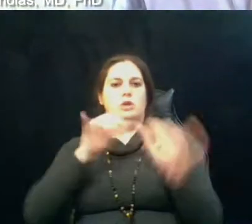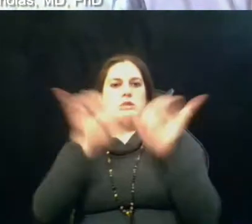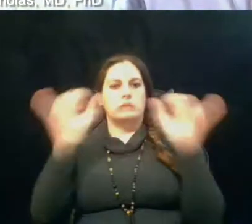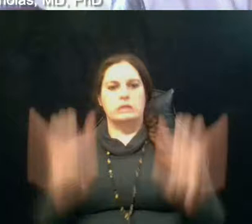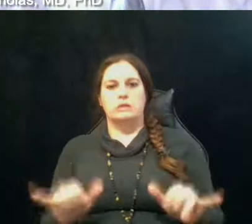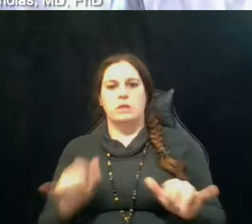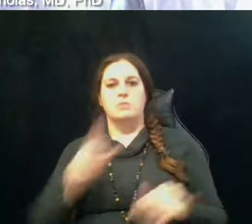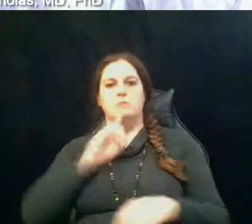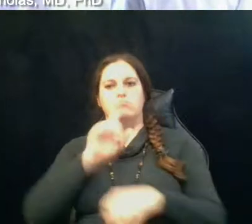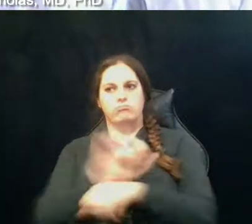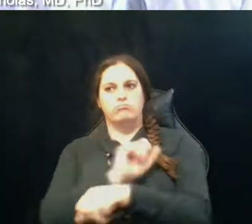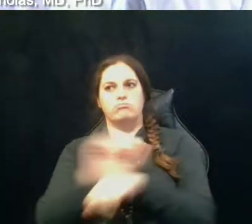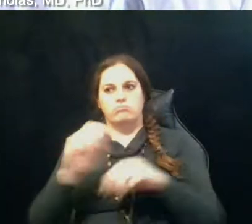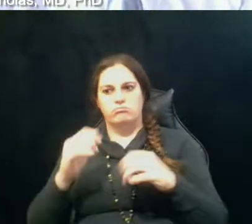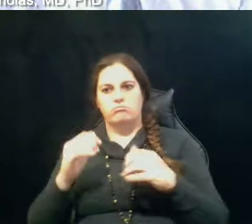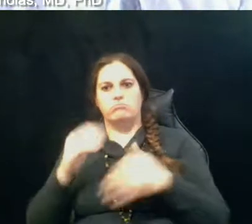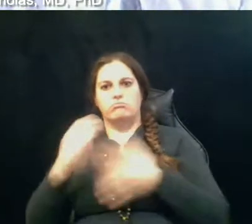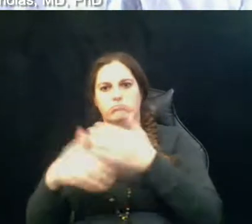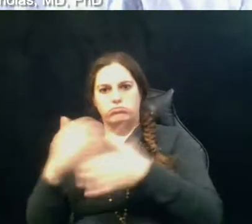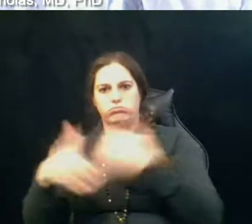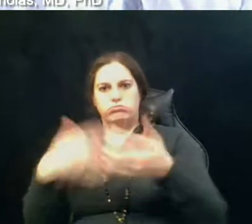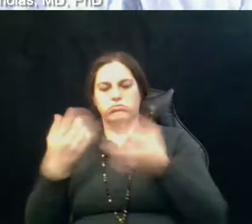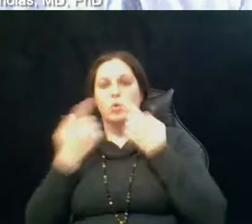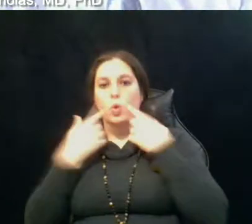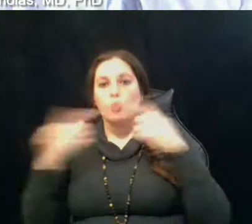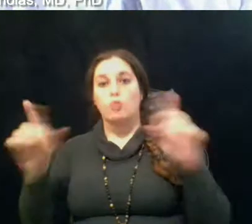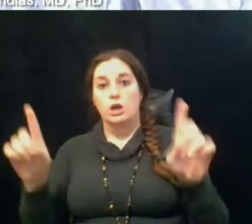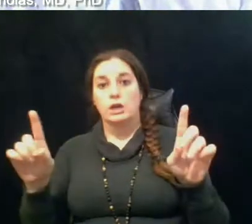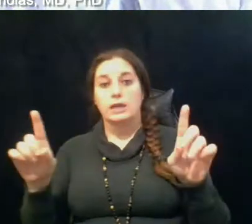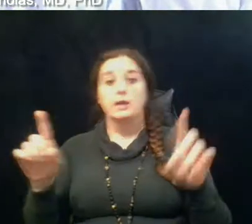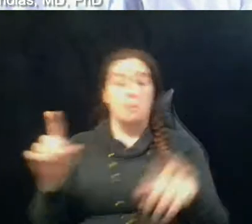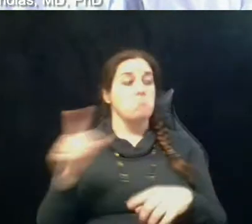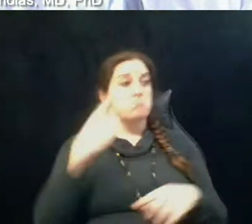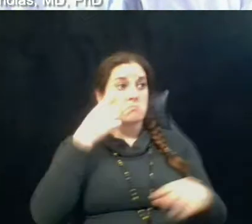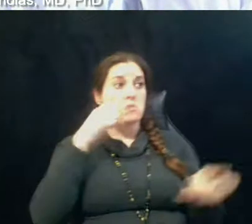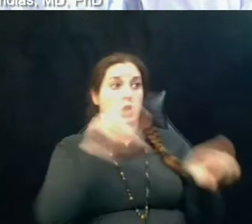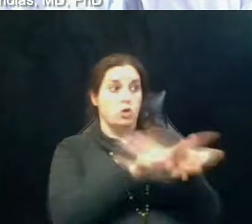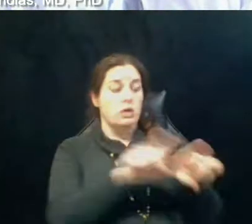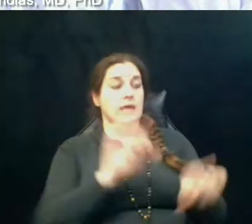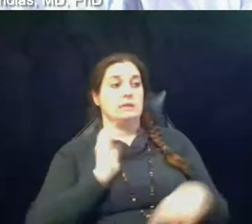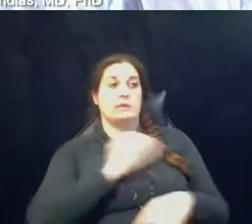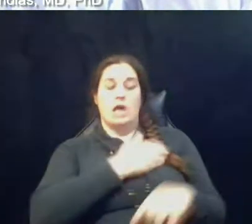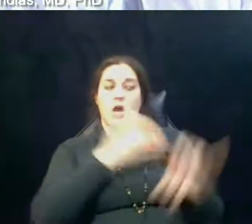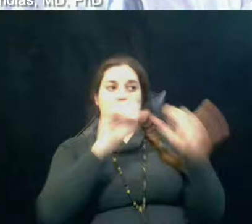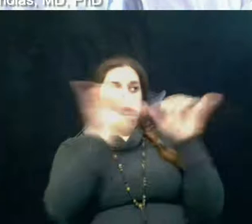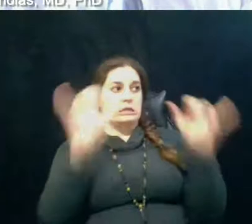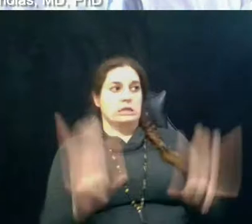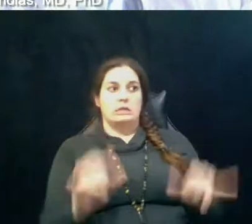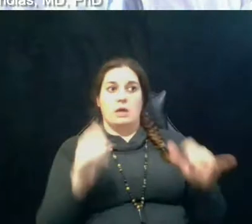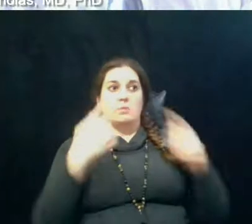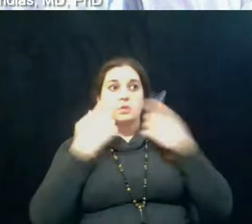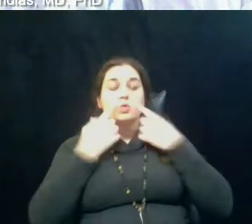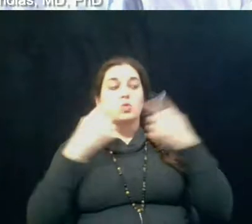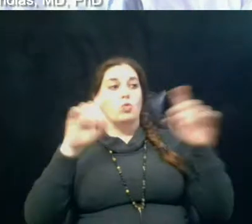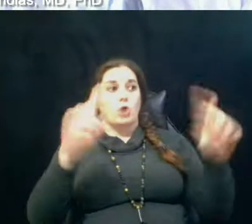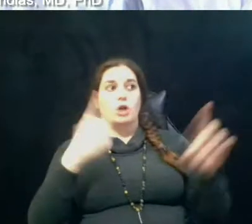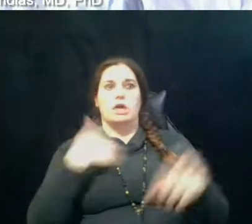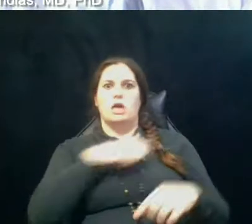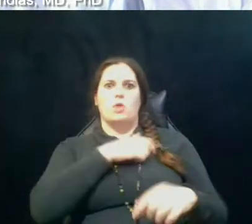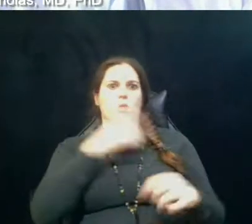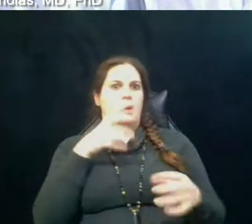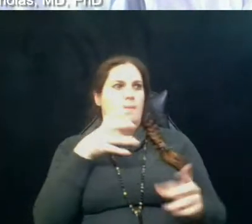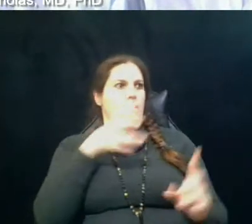think that it is a testament to the system working that we caught something so rare and that they